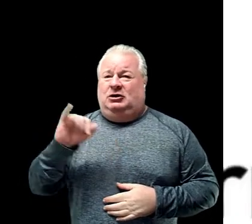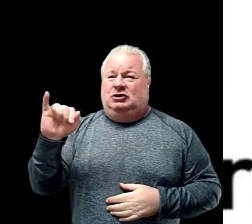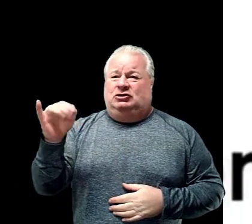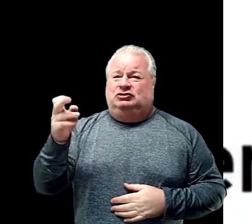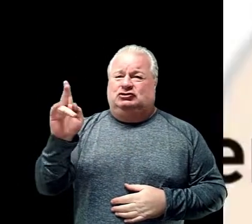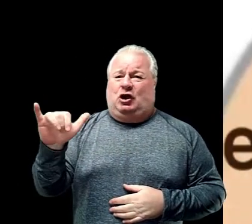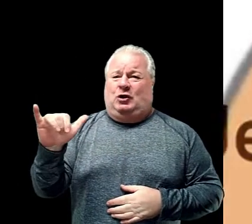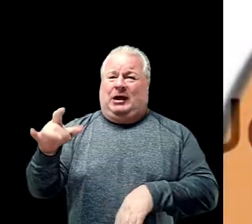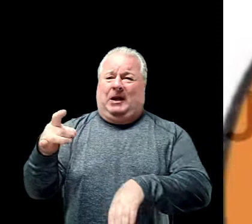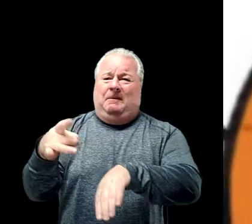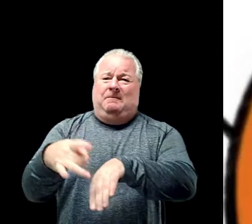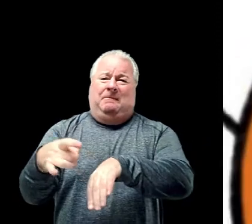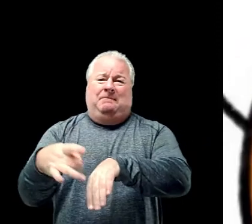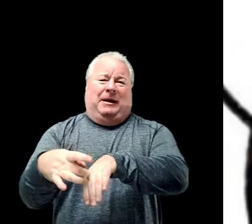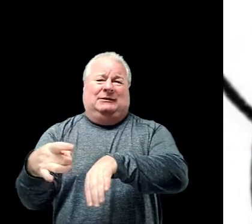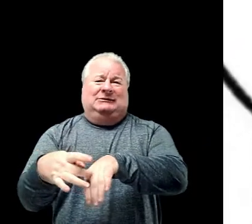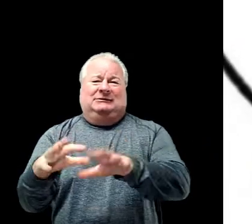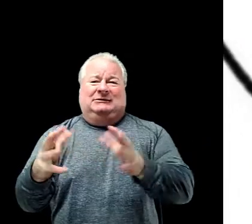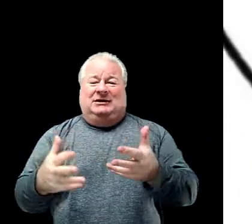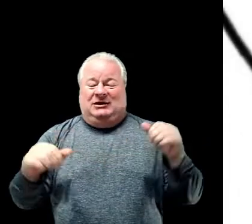I'm Jerry Pumpkins.